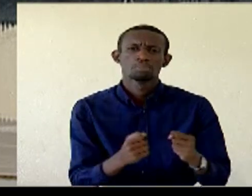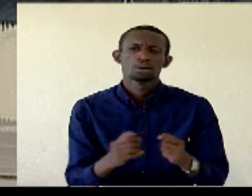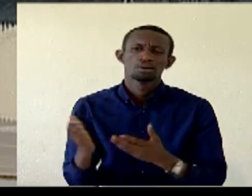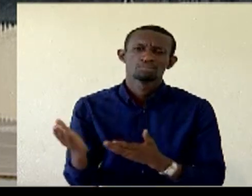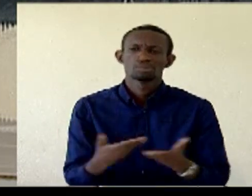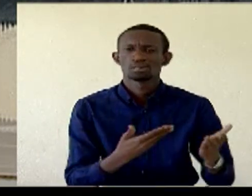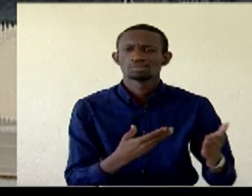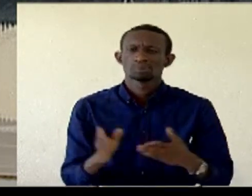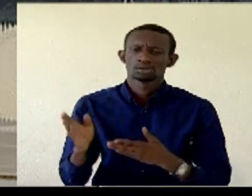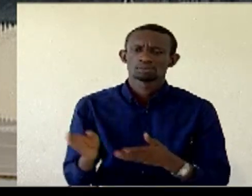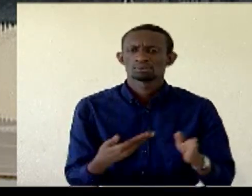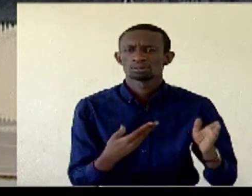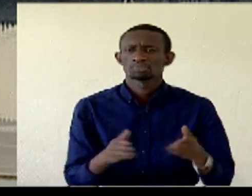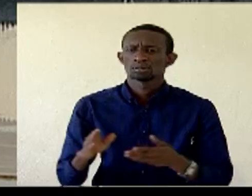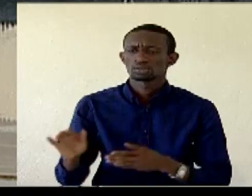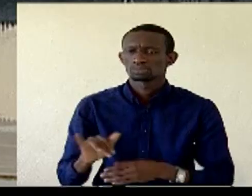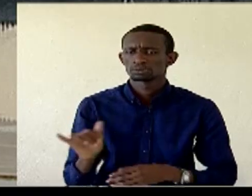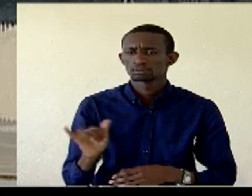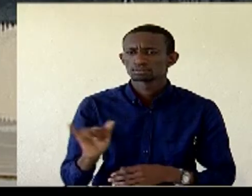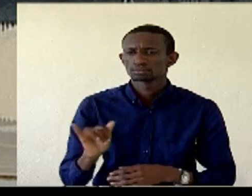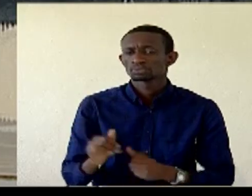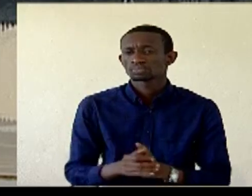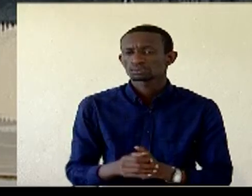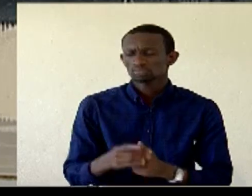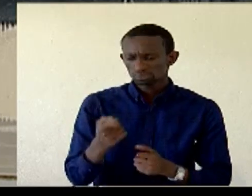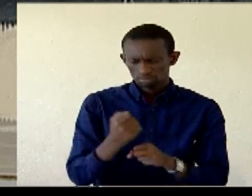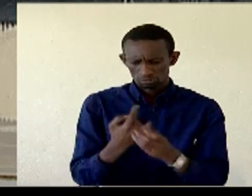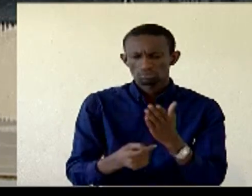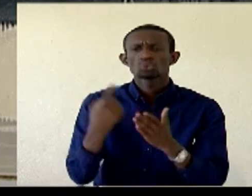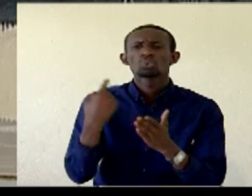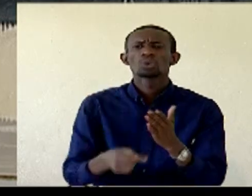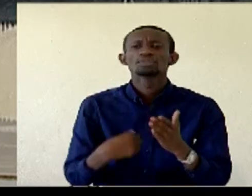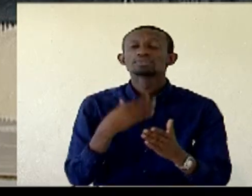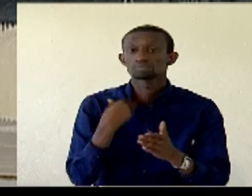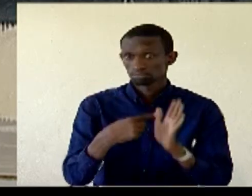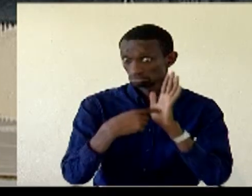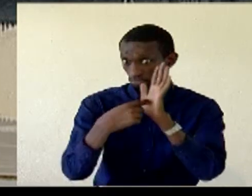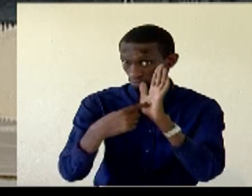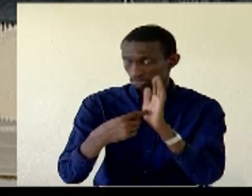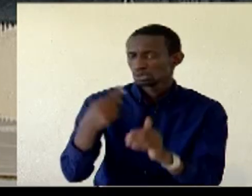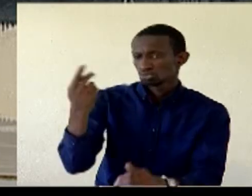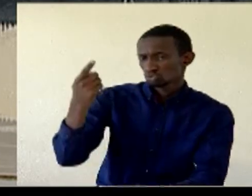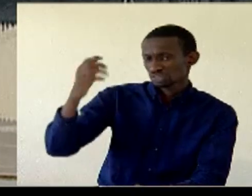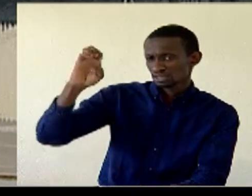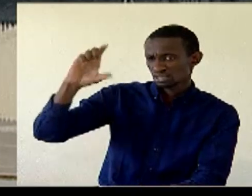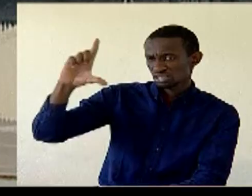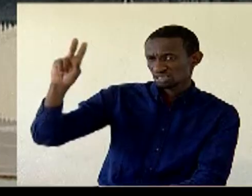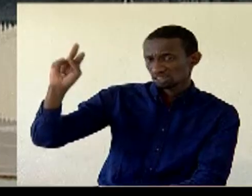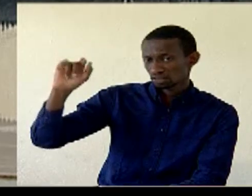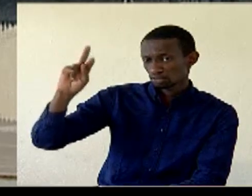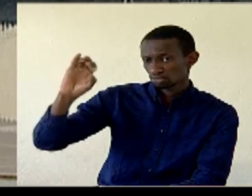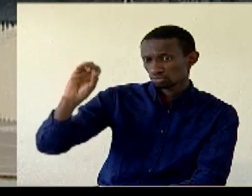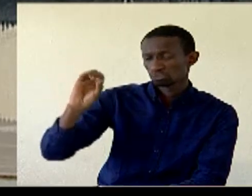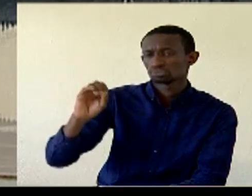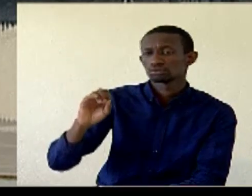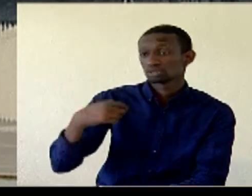one earlier on. Why am I doing this? I want to show you that these electrons on the nitrogen, because I said from